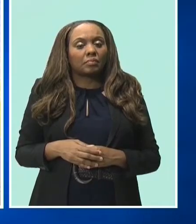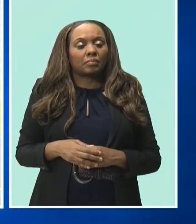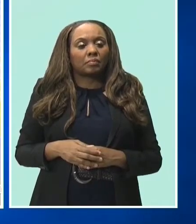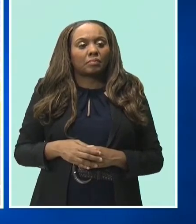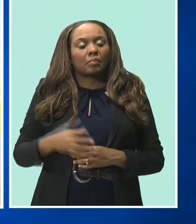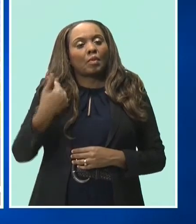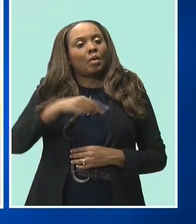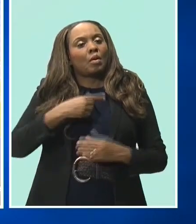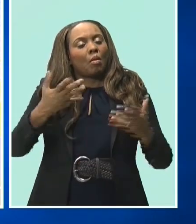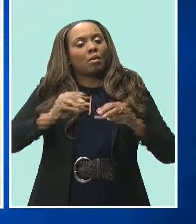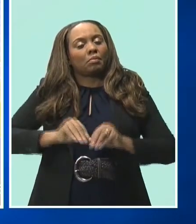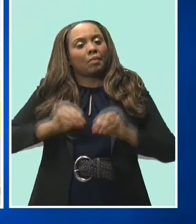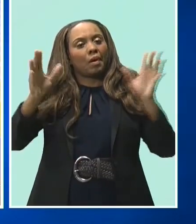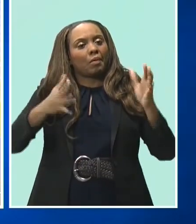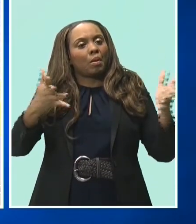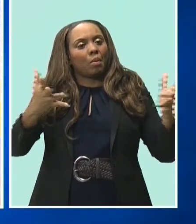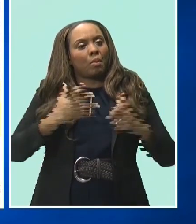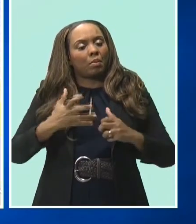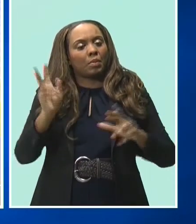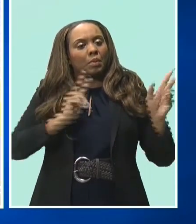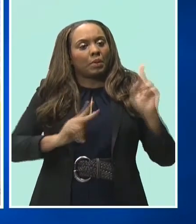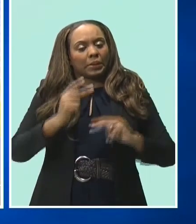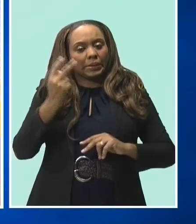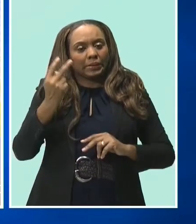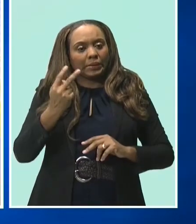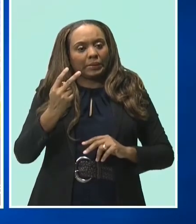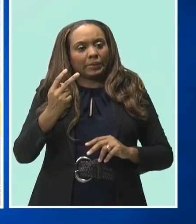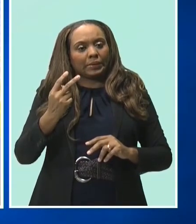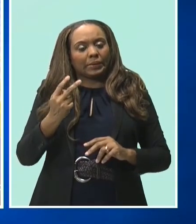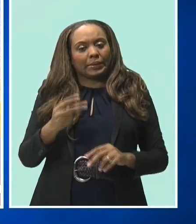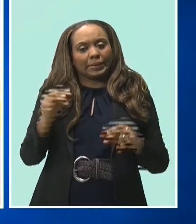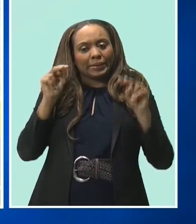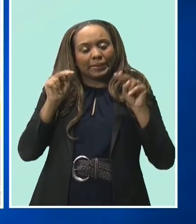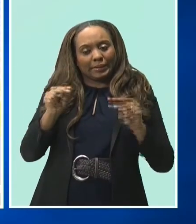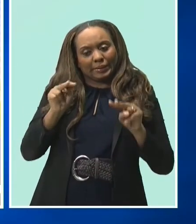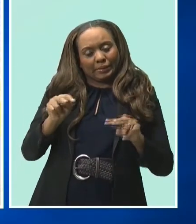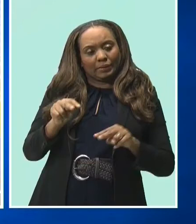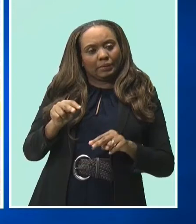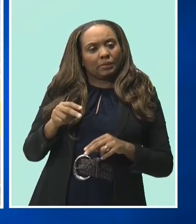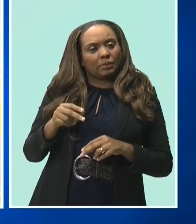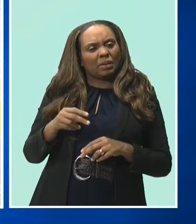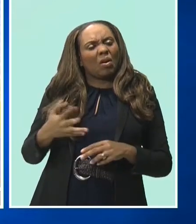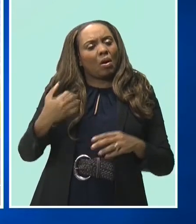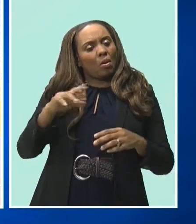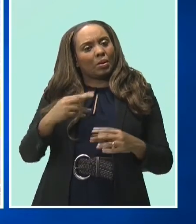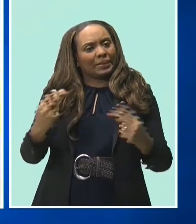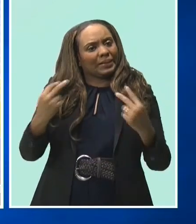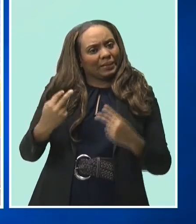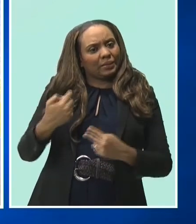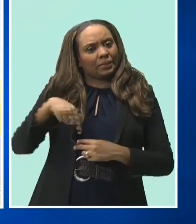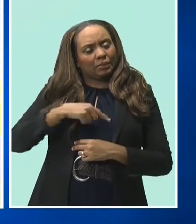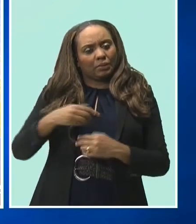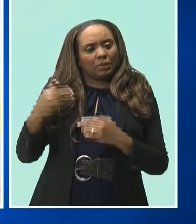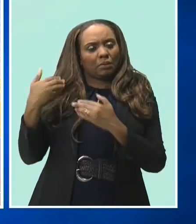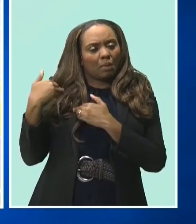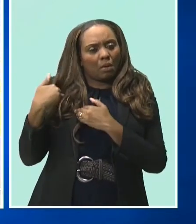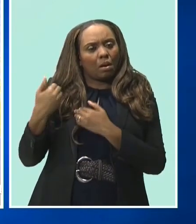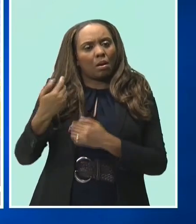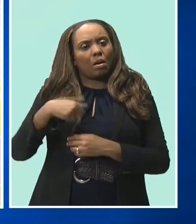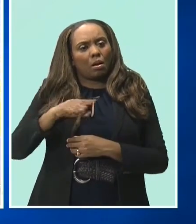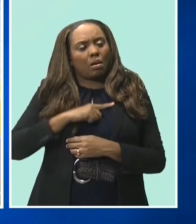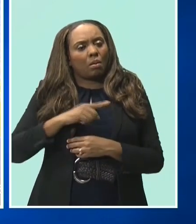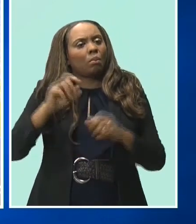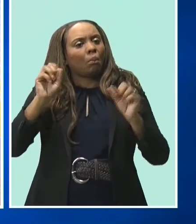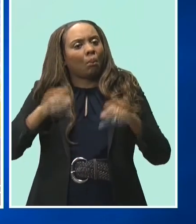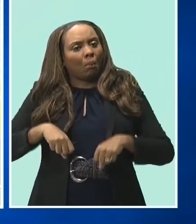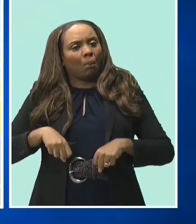of transparency and accountability, believes that whatever information, whatever support we can provide to the Royal Police Force of Antigua and Barbuda,